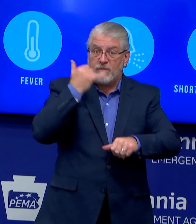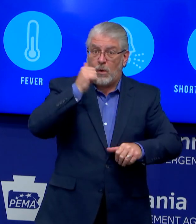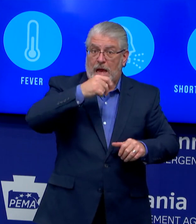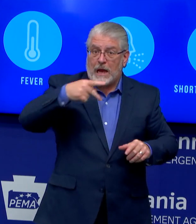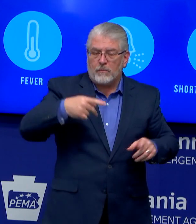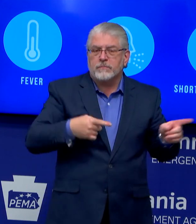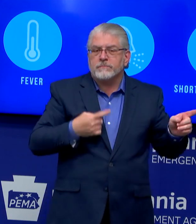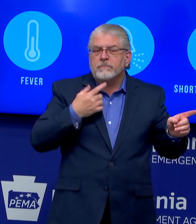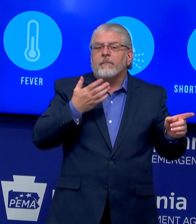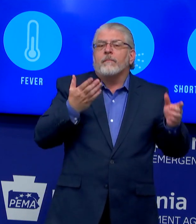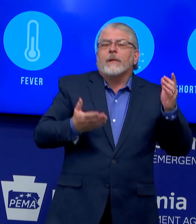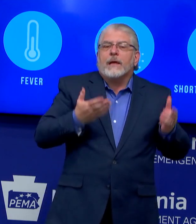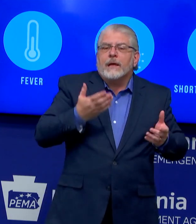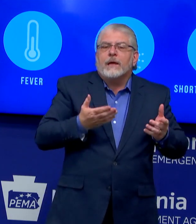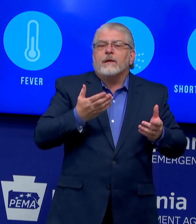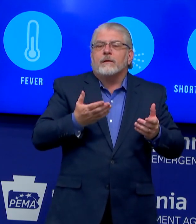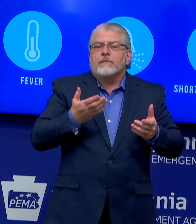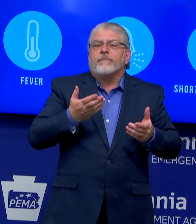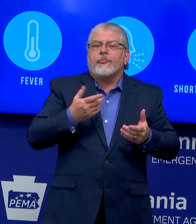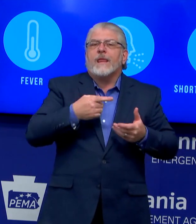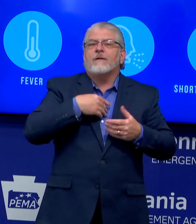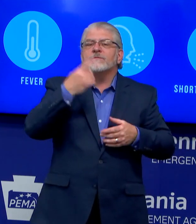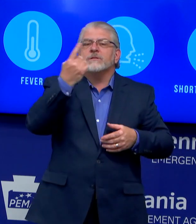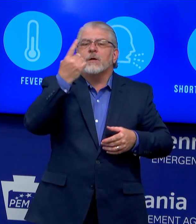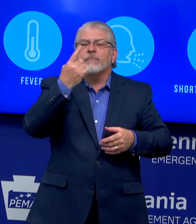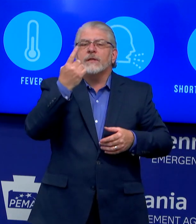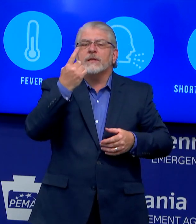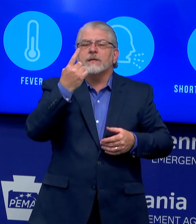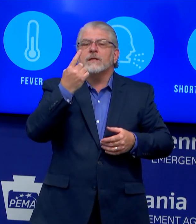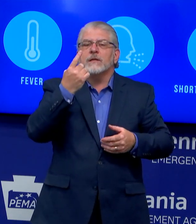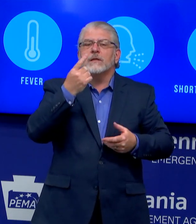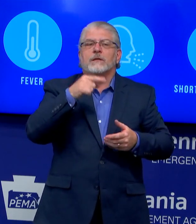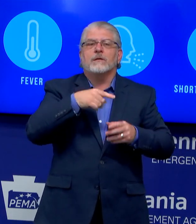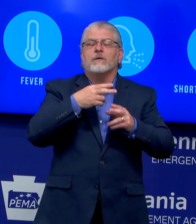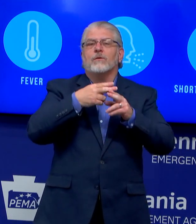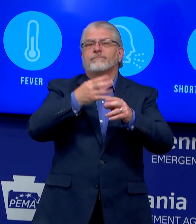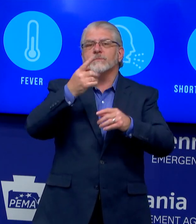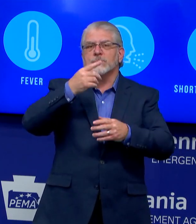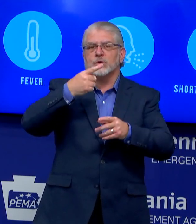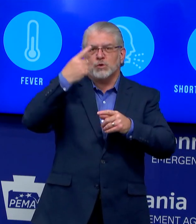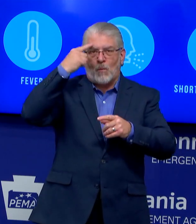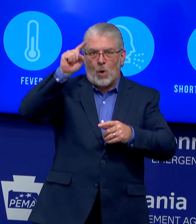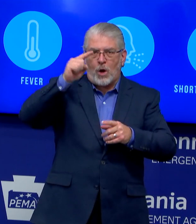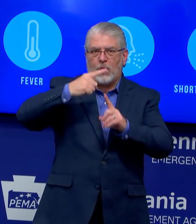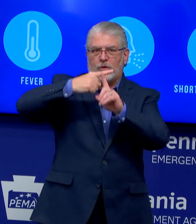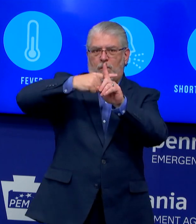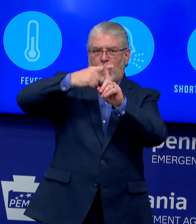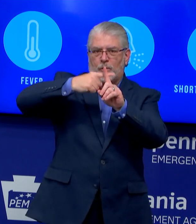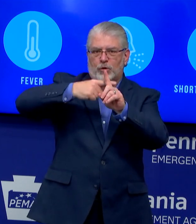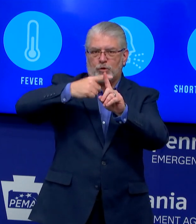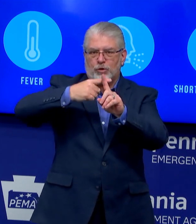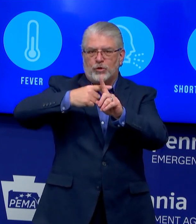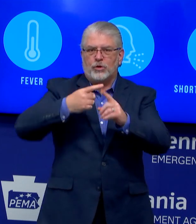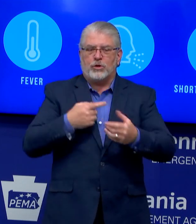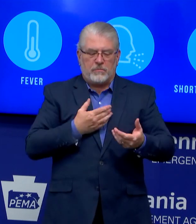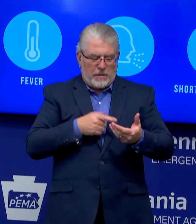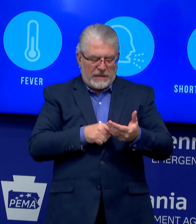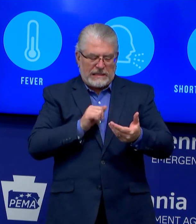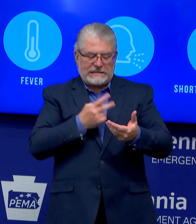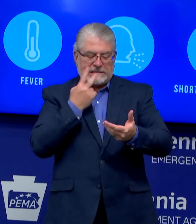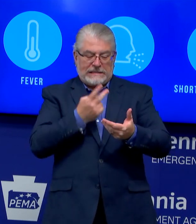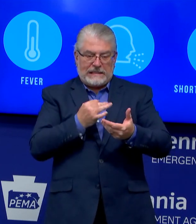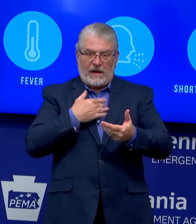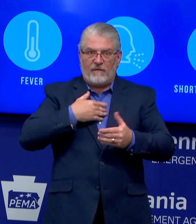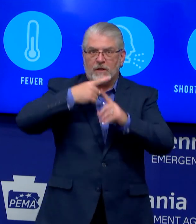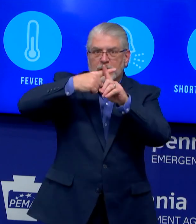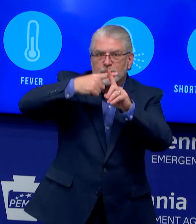other ways to track whether someone has symptoms or doesn't have symptoms. So we're starting to look at that technology now, and I think that will be helpful